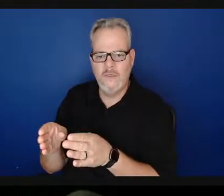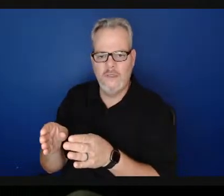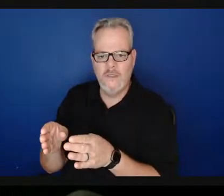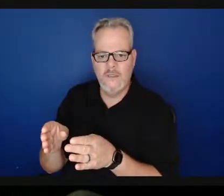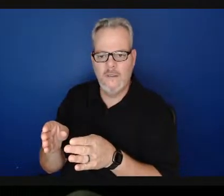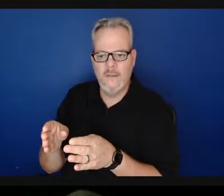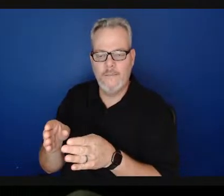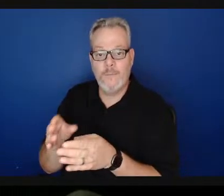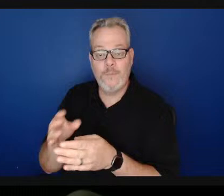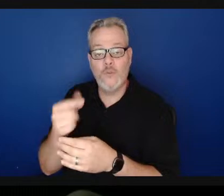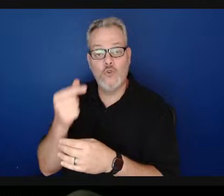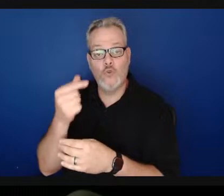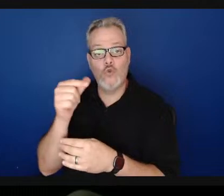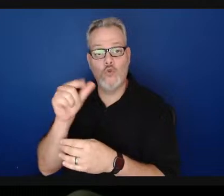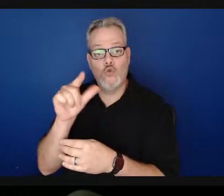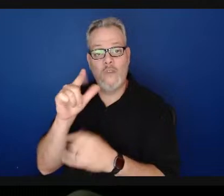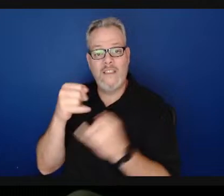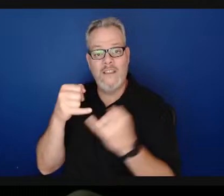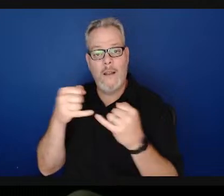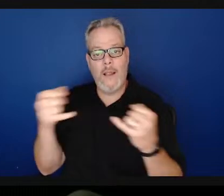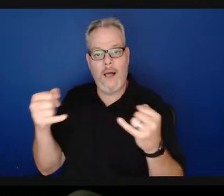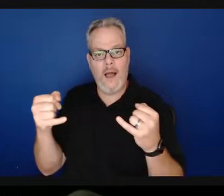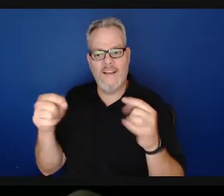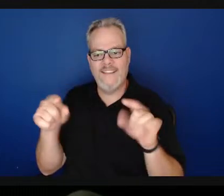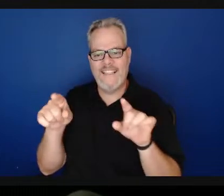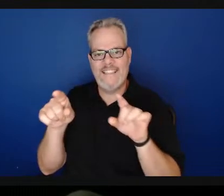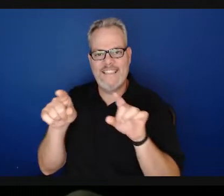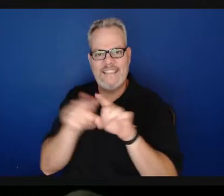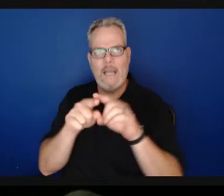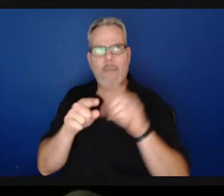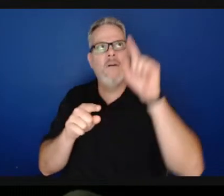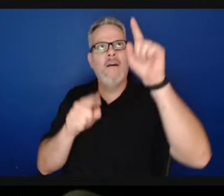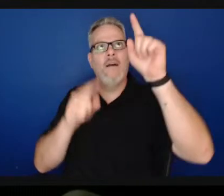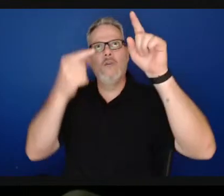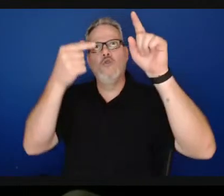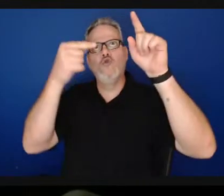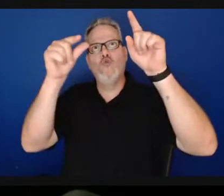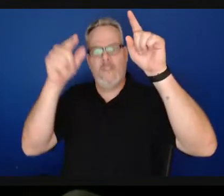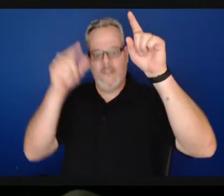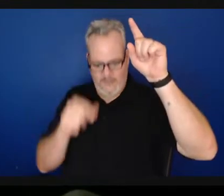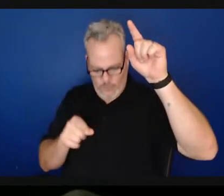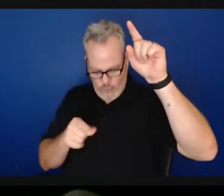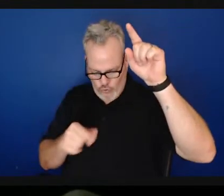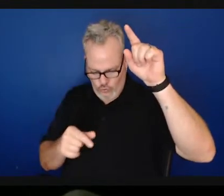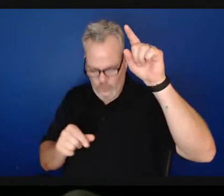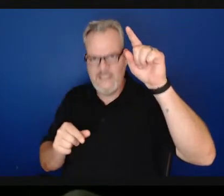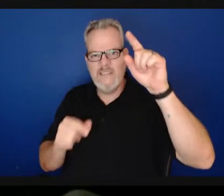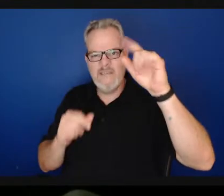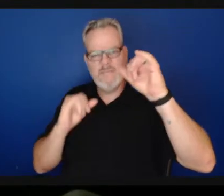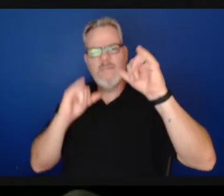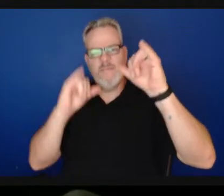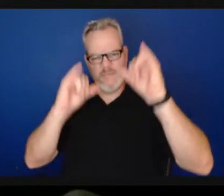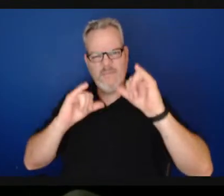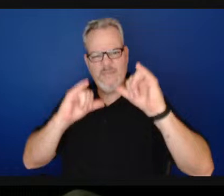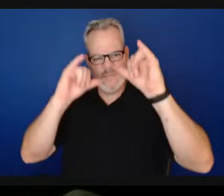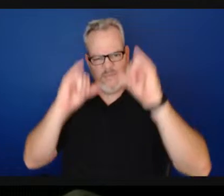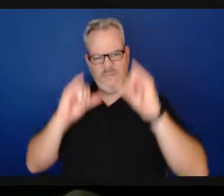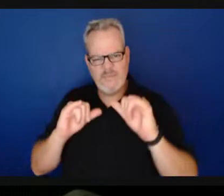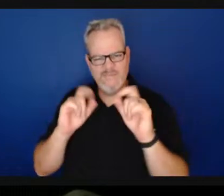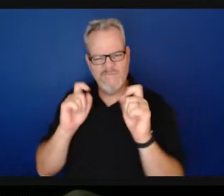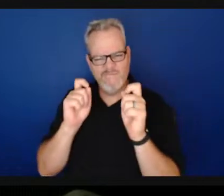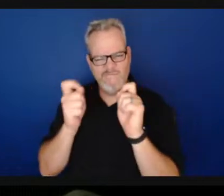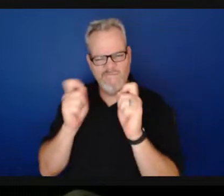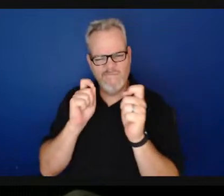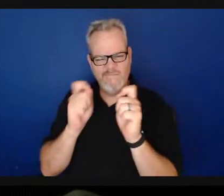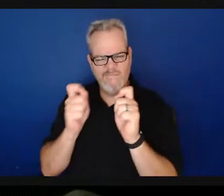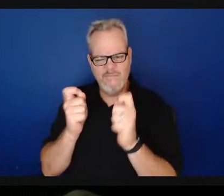green line is following that same pattern as this green line up here, more or less, right? With those little variations within it. So maybe something else happening